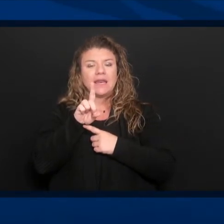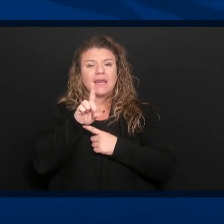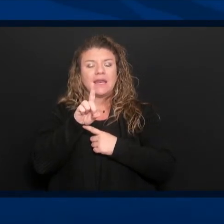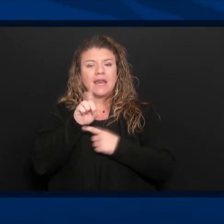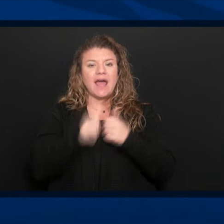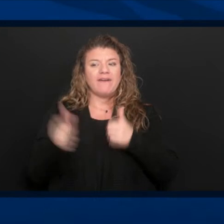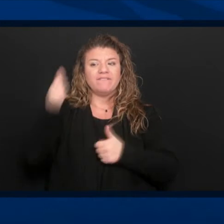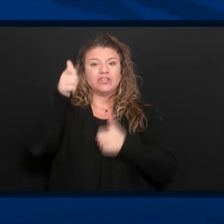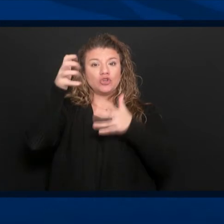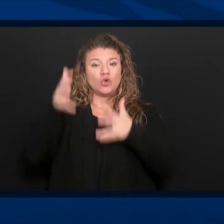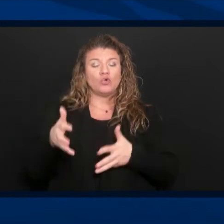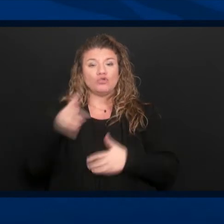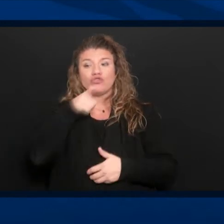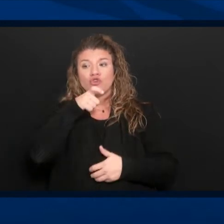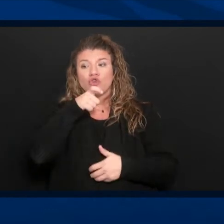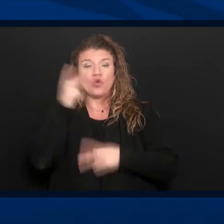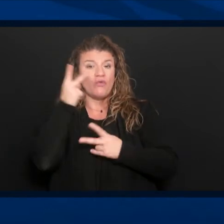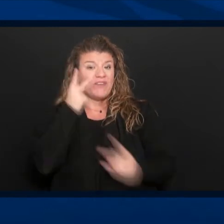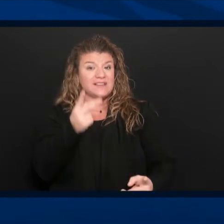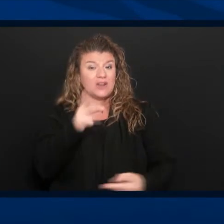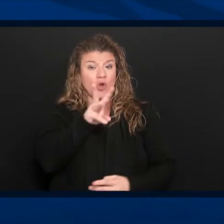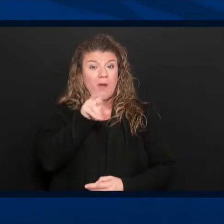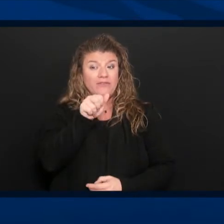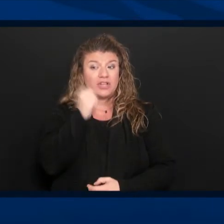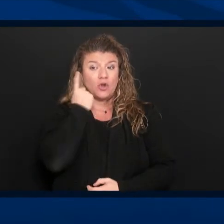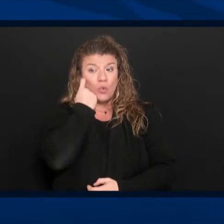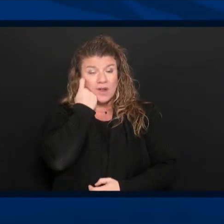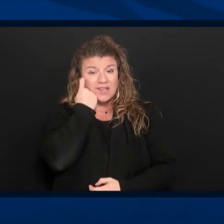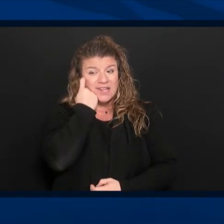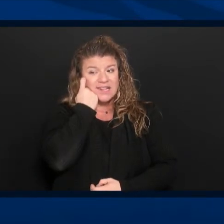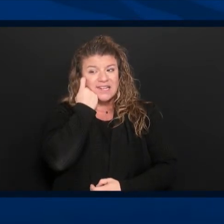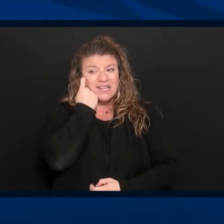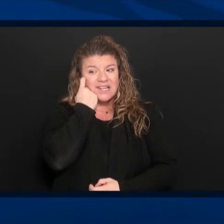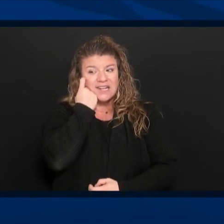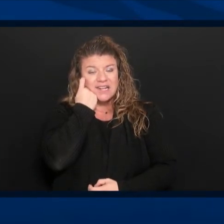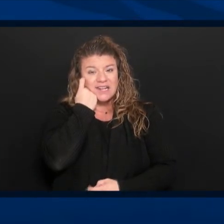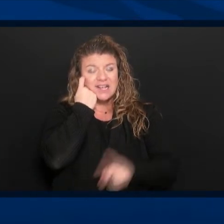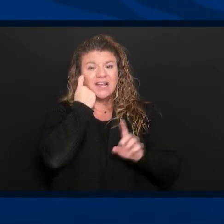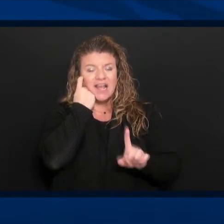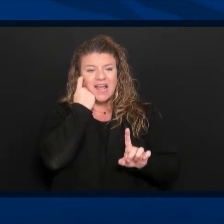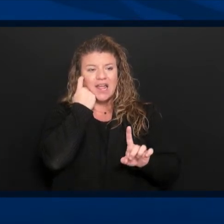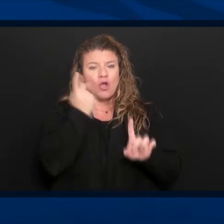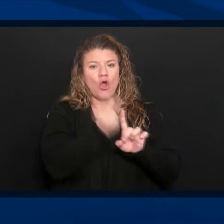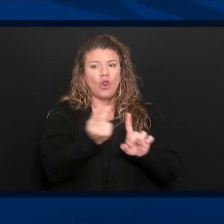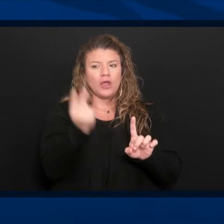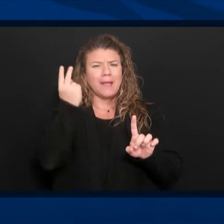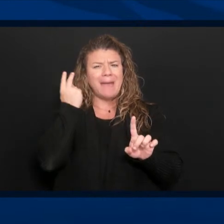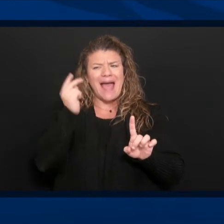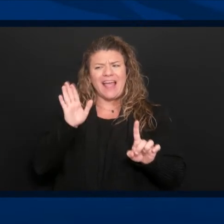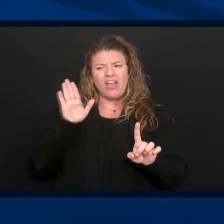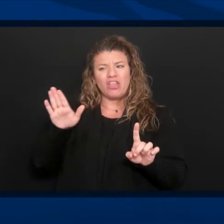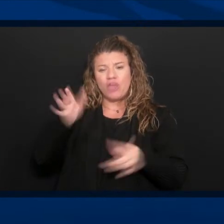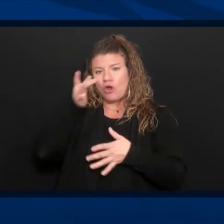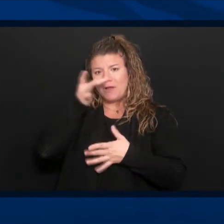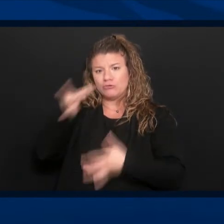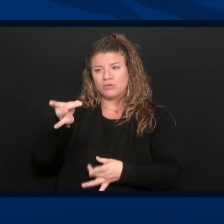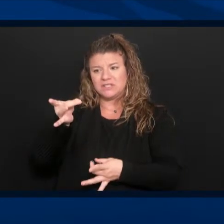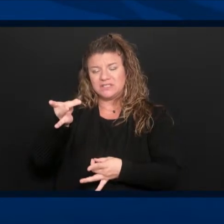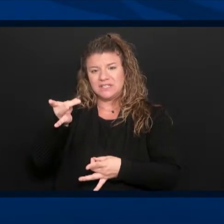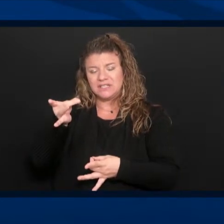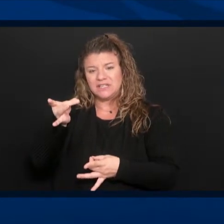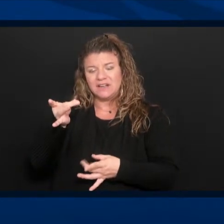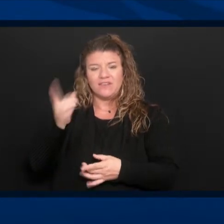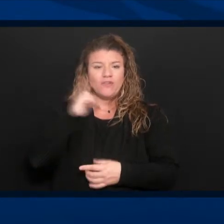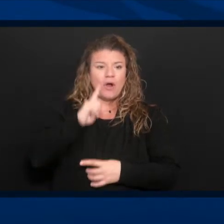who visited West Virginia recently, walking back effectively their interest in seceding from Maryland